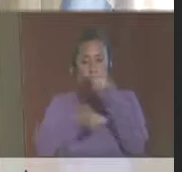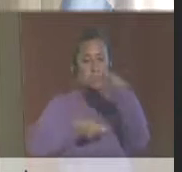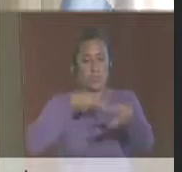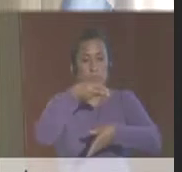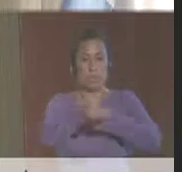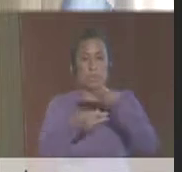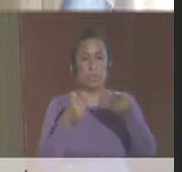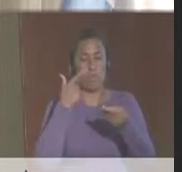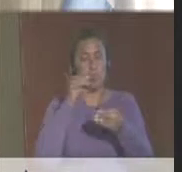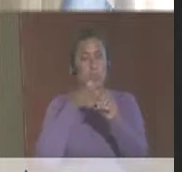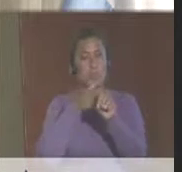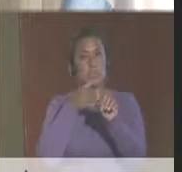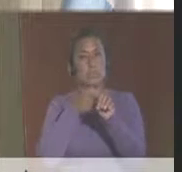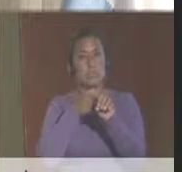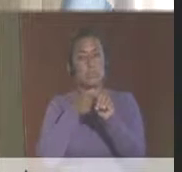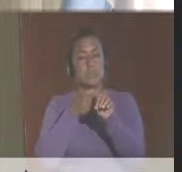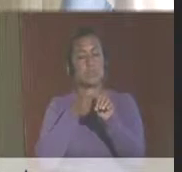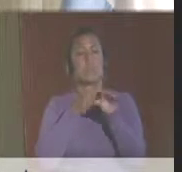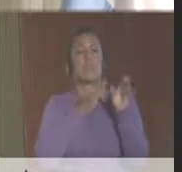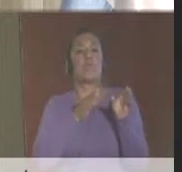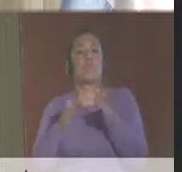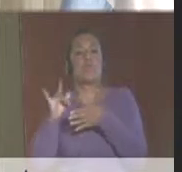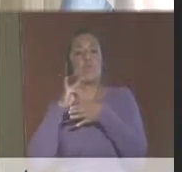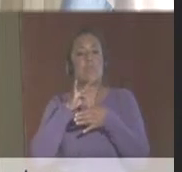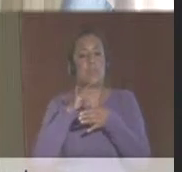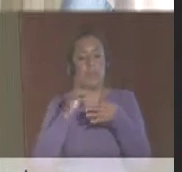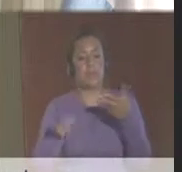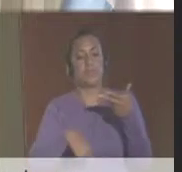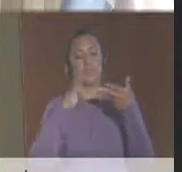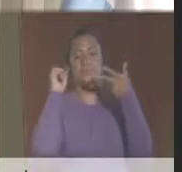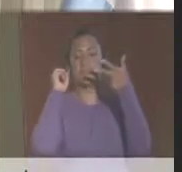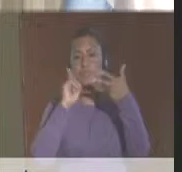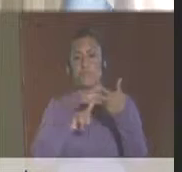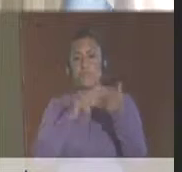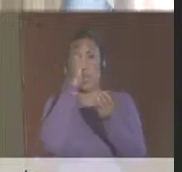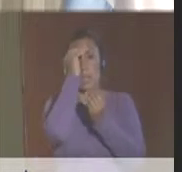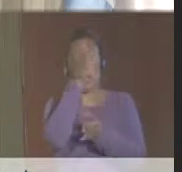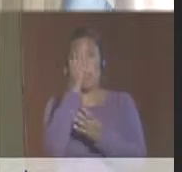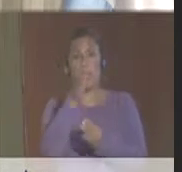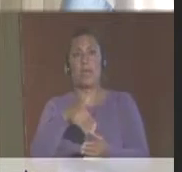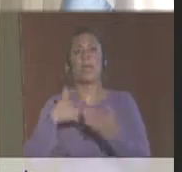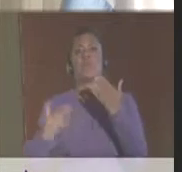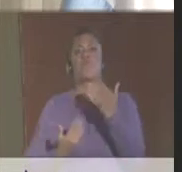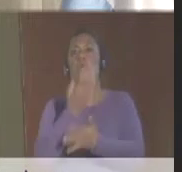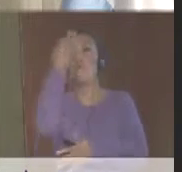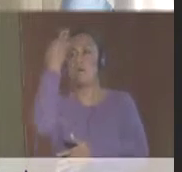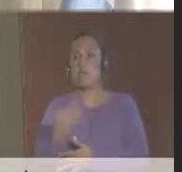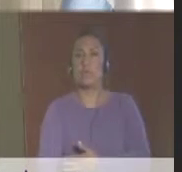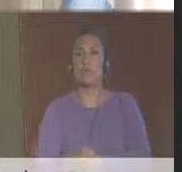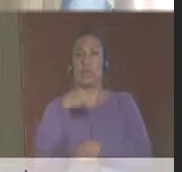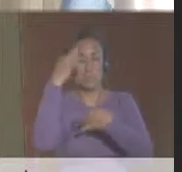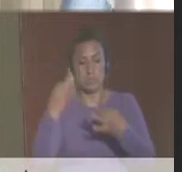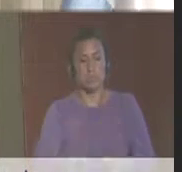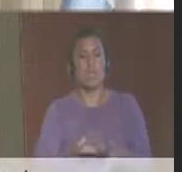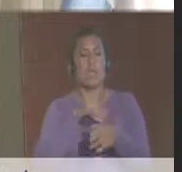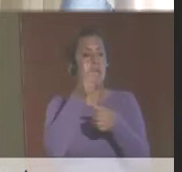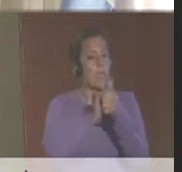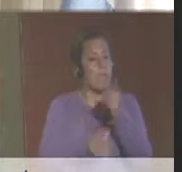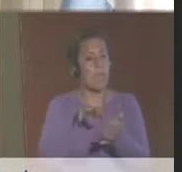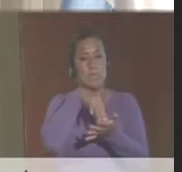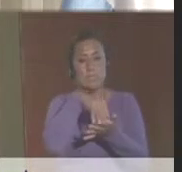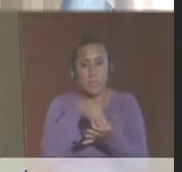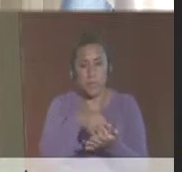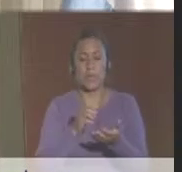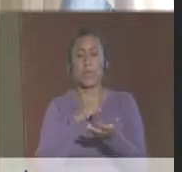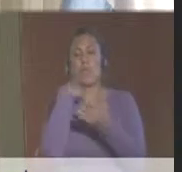to assign all of the line items in the budget to have it on this, focus on this. And we have